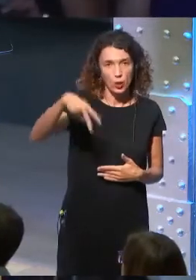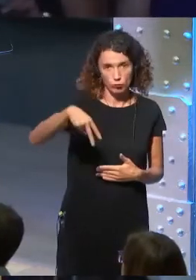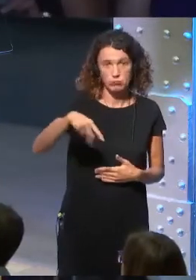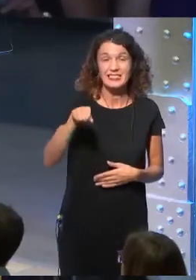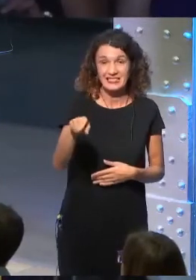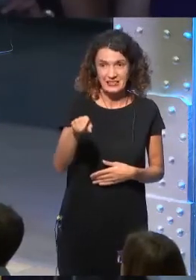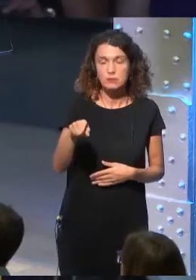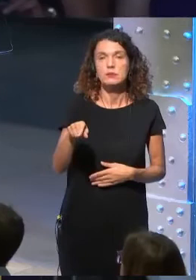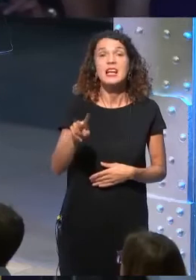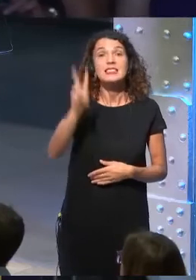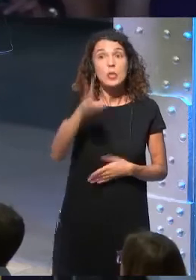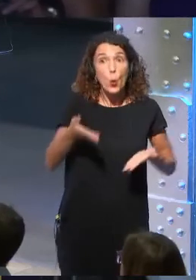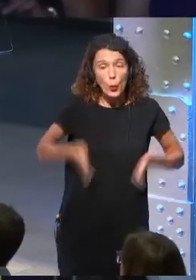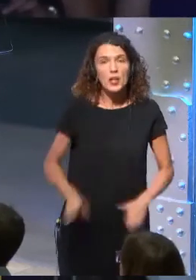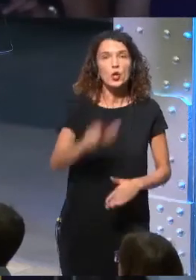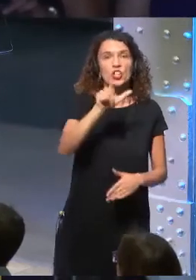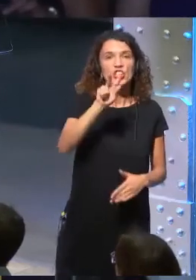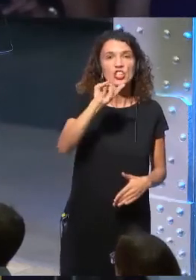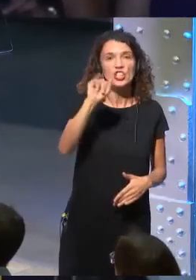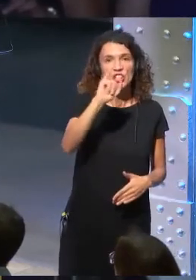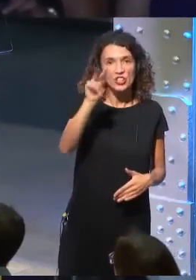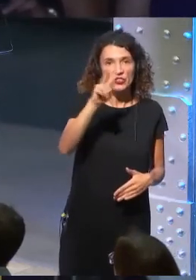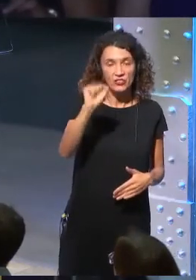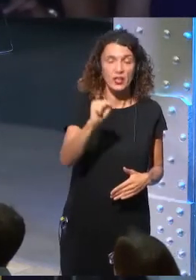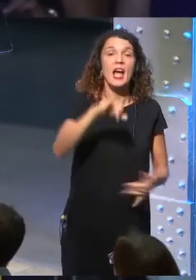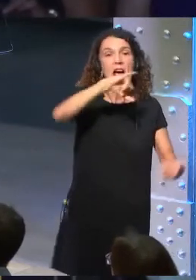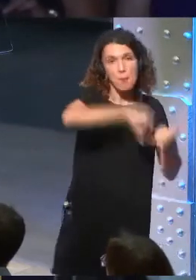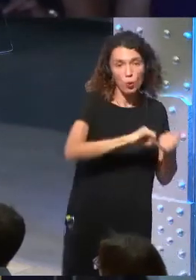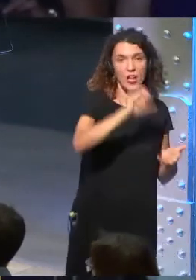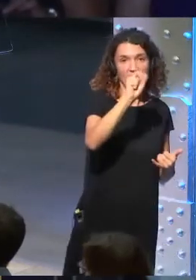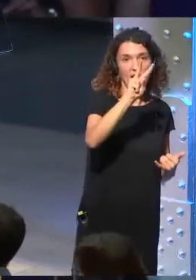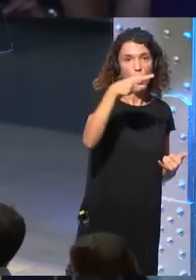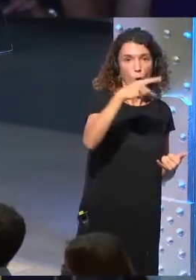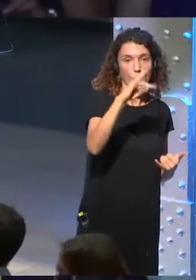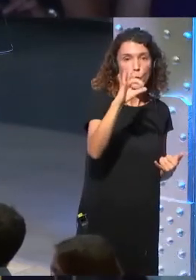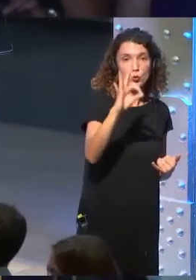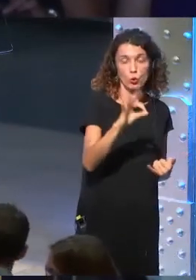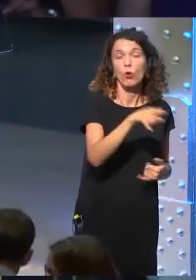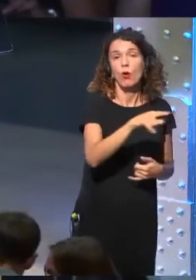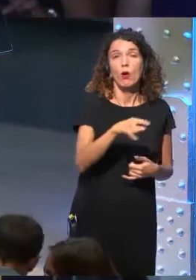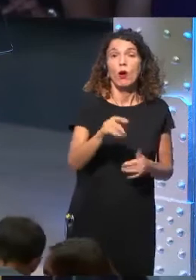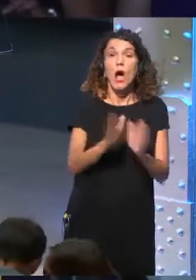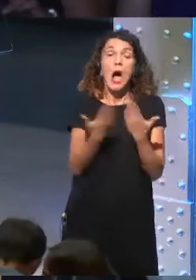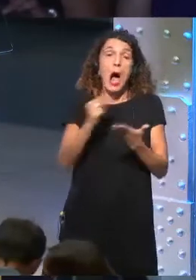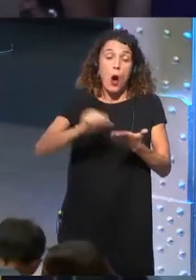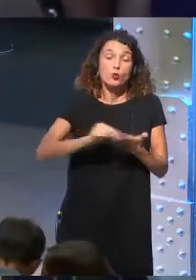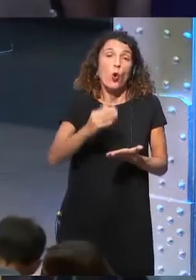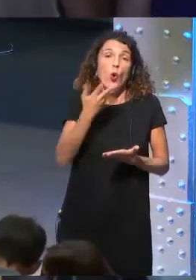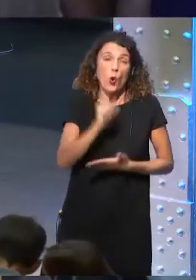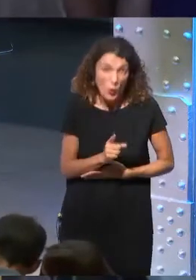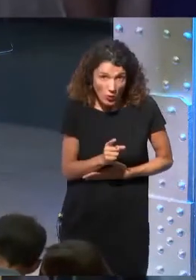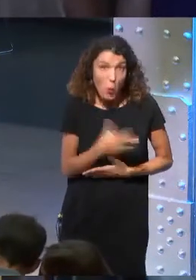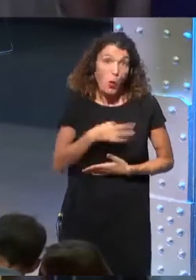Nero Claudio Duccio died at 29 years old. An unknown